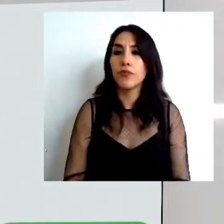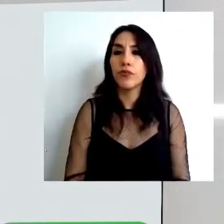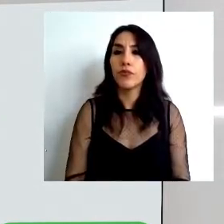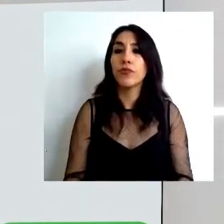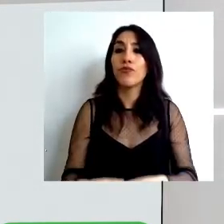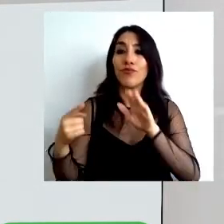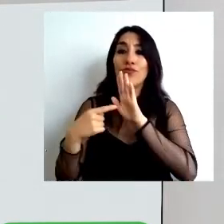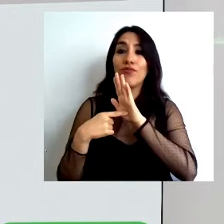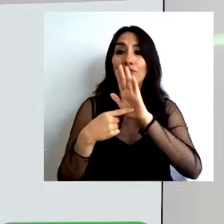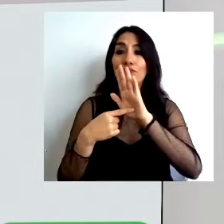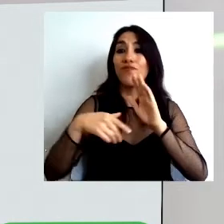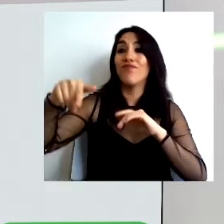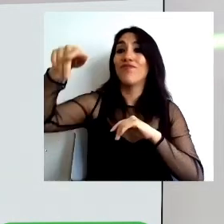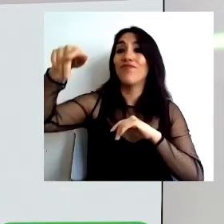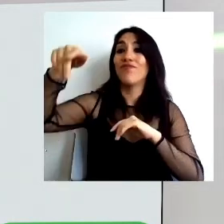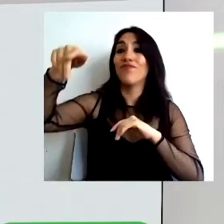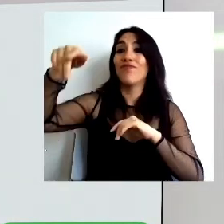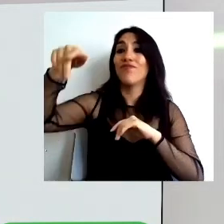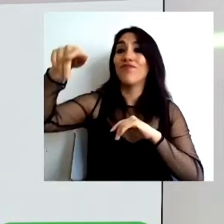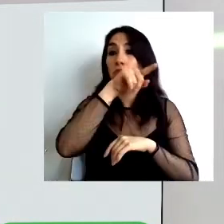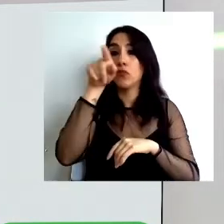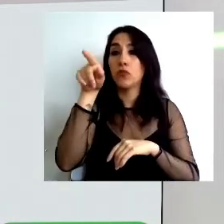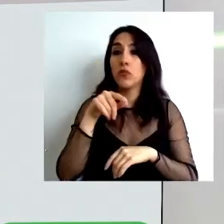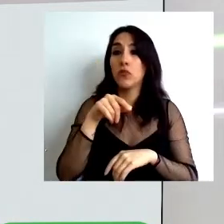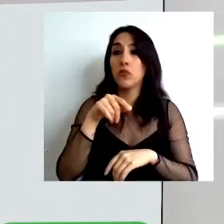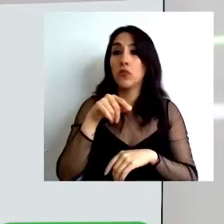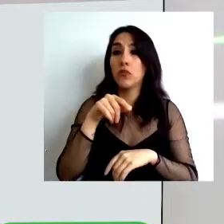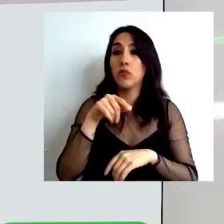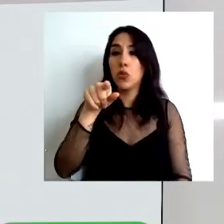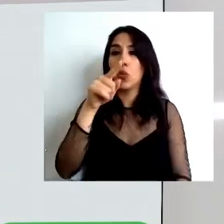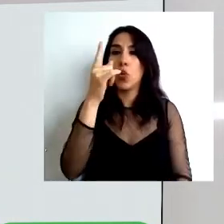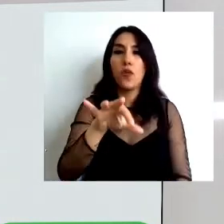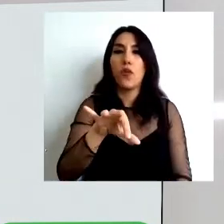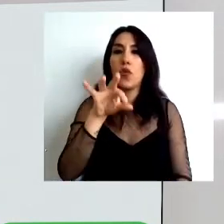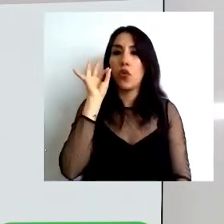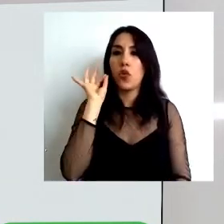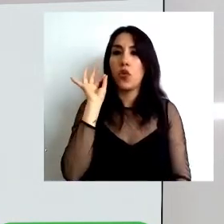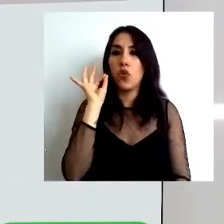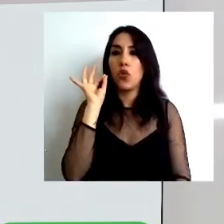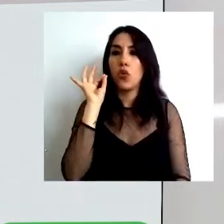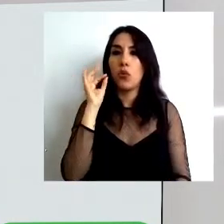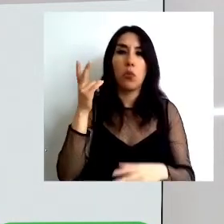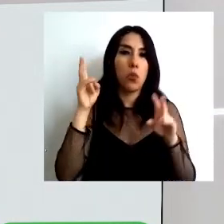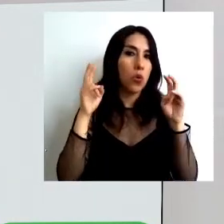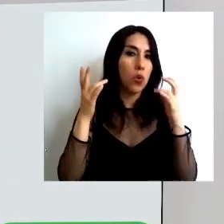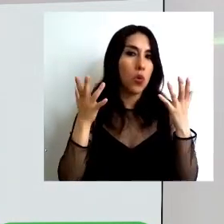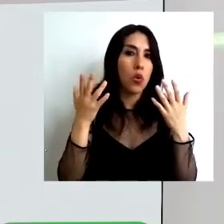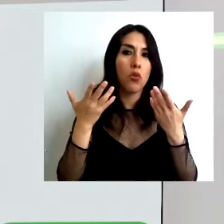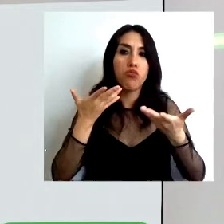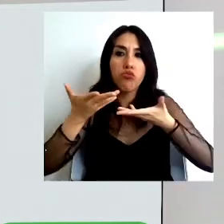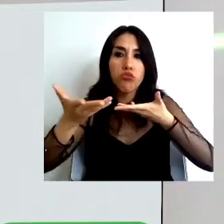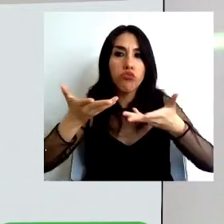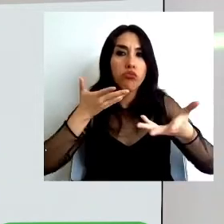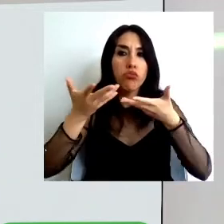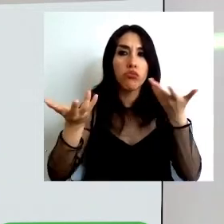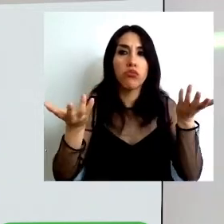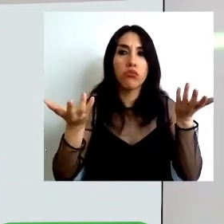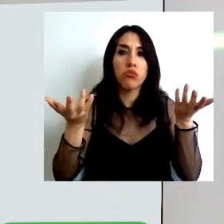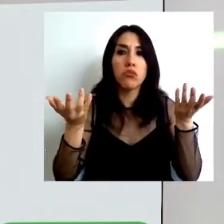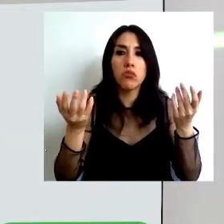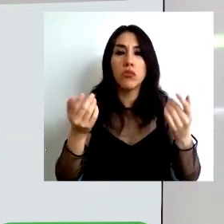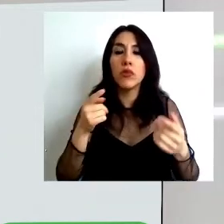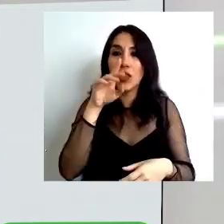over several years, decades in some cases, have managed to go beyond direct impact, empower